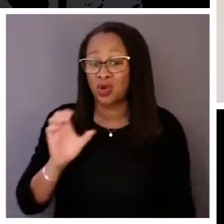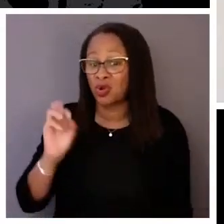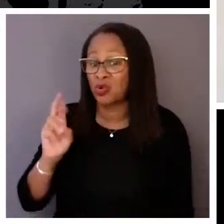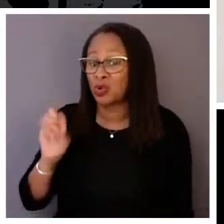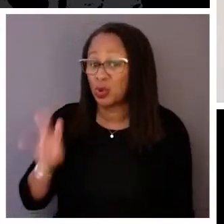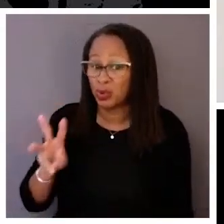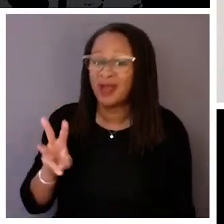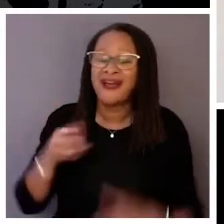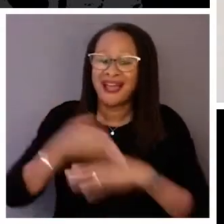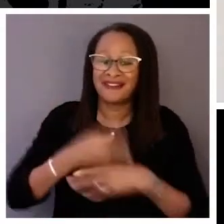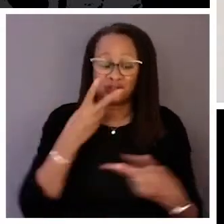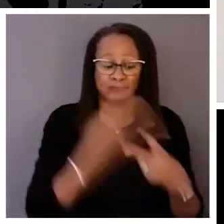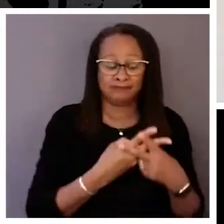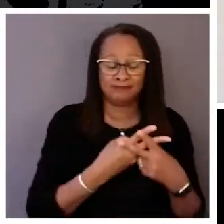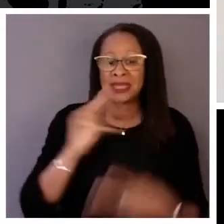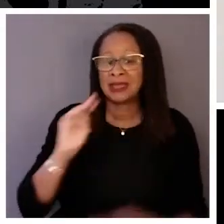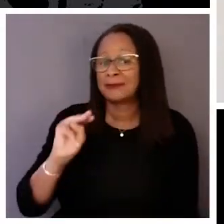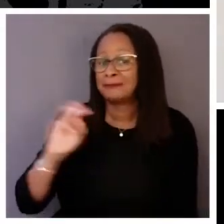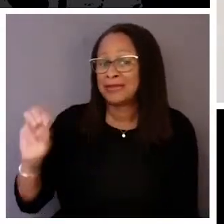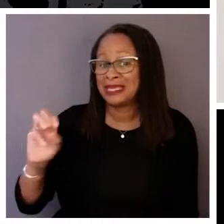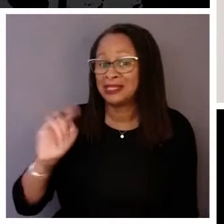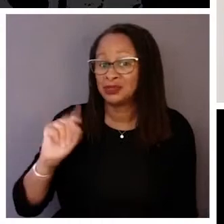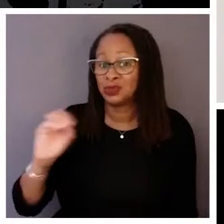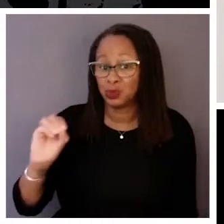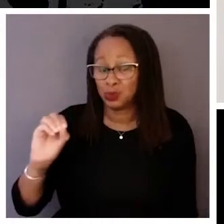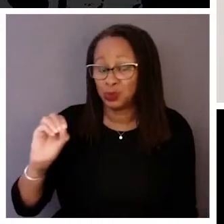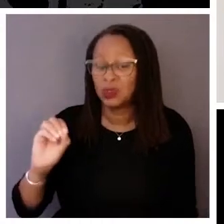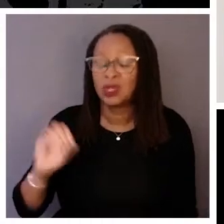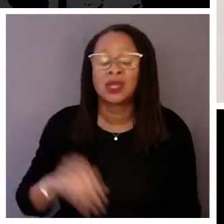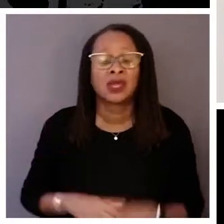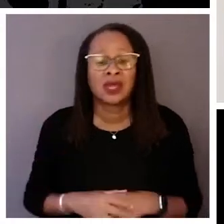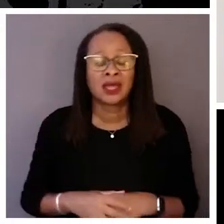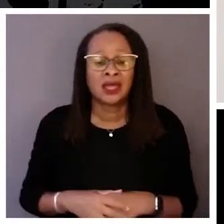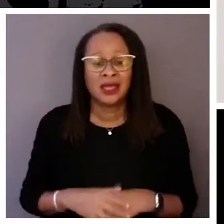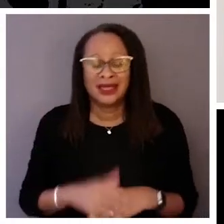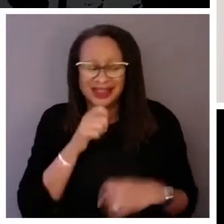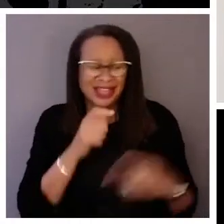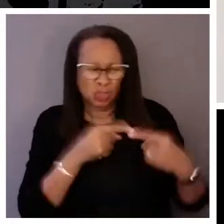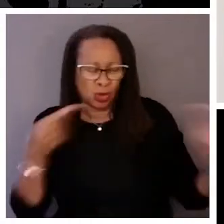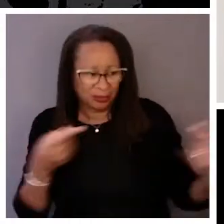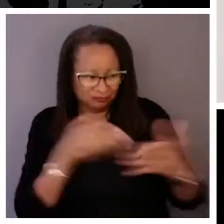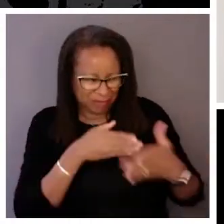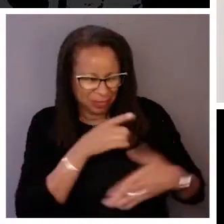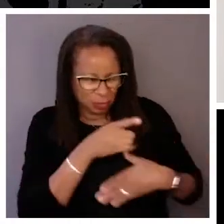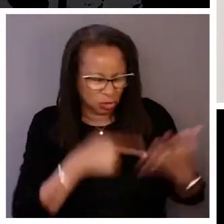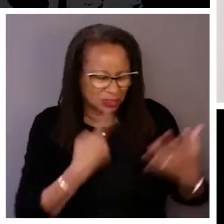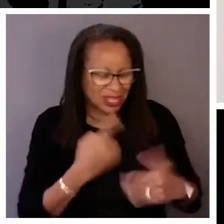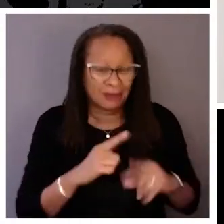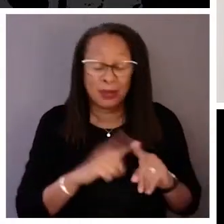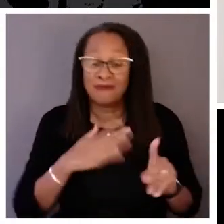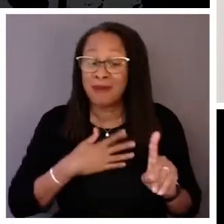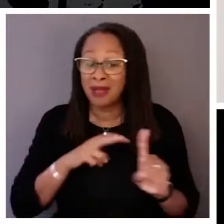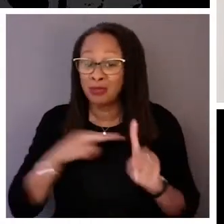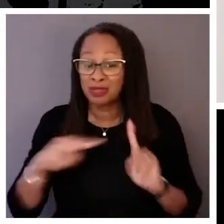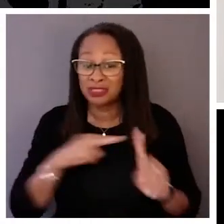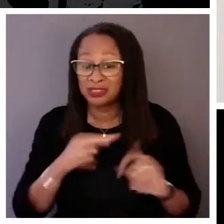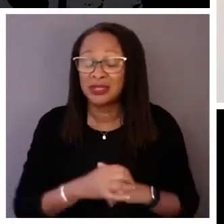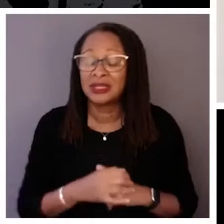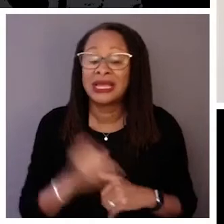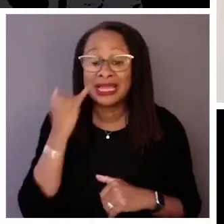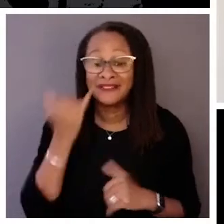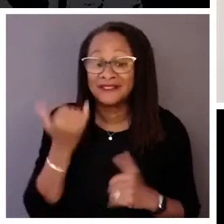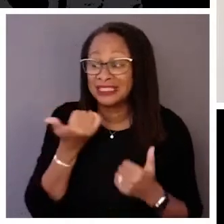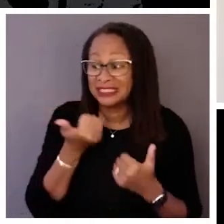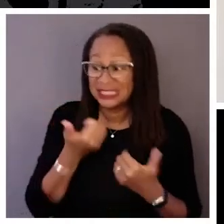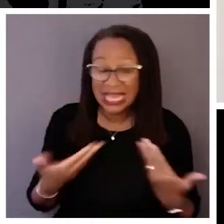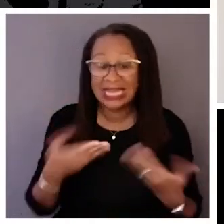crews since Me Too, obviously, and there's always, not to contradict you, but from my point of view, if